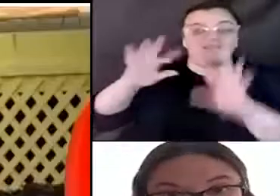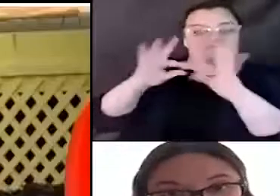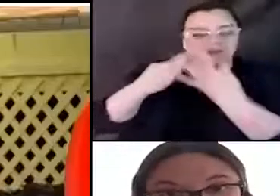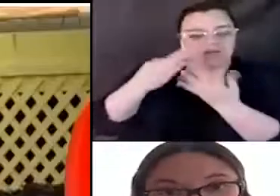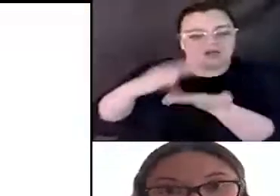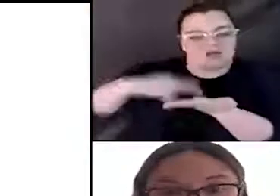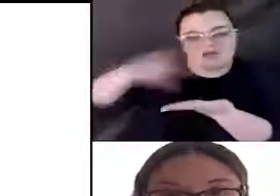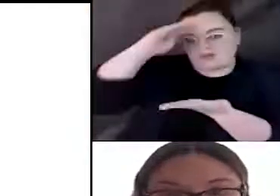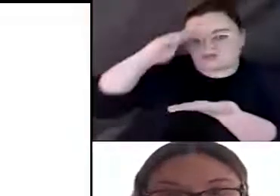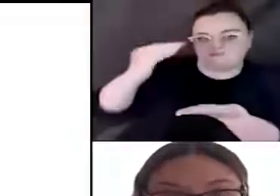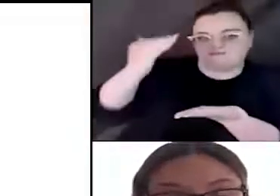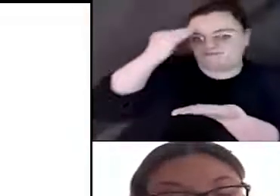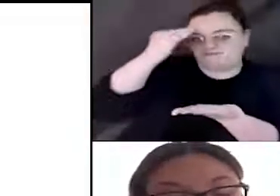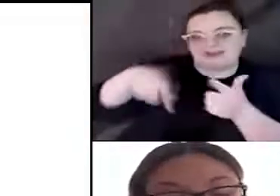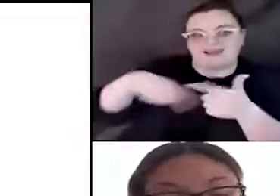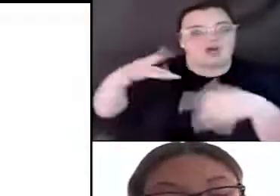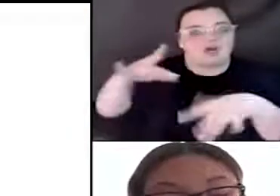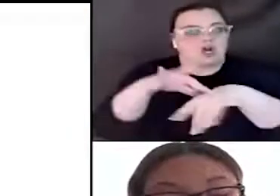first response, earthquake.